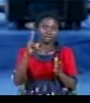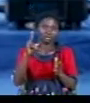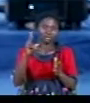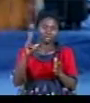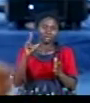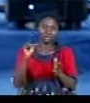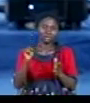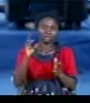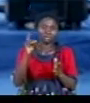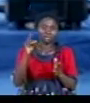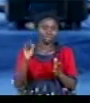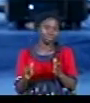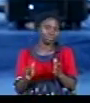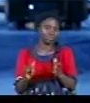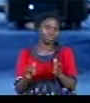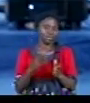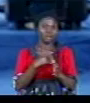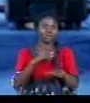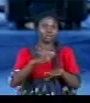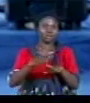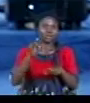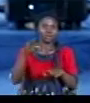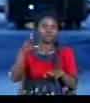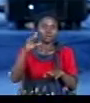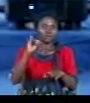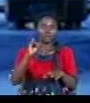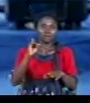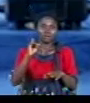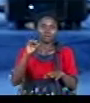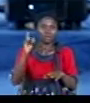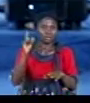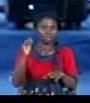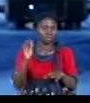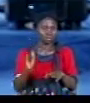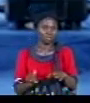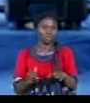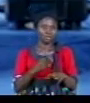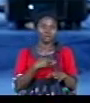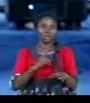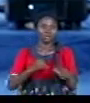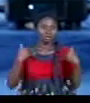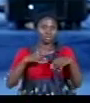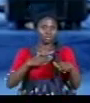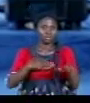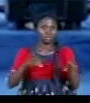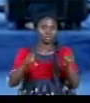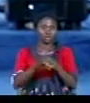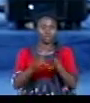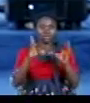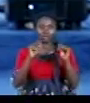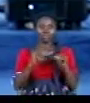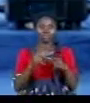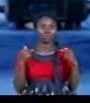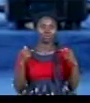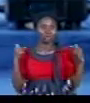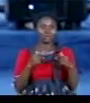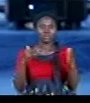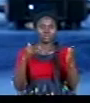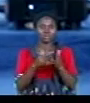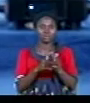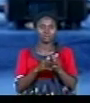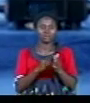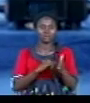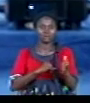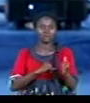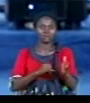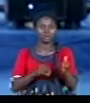Then Saturday and today Sunday, I've been wearing my shoes. I've not had those pain again. I have yet to return the glory to the Lord.